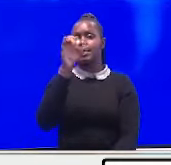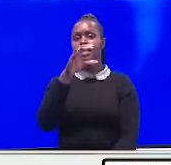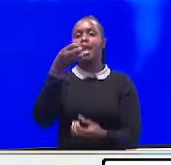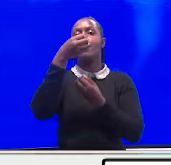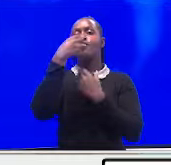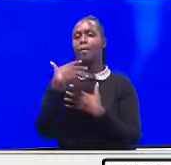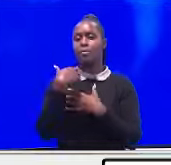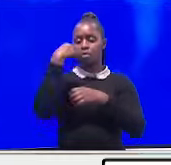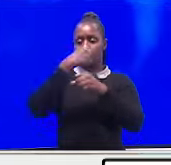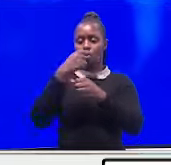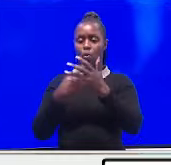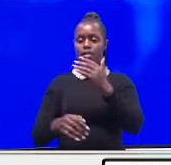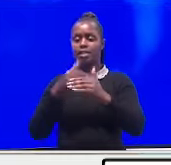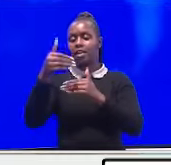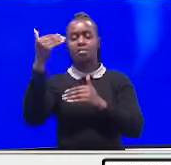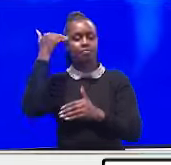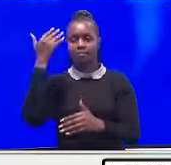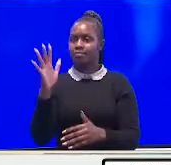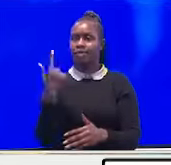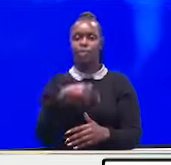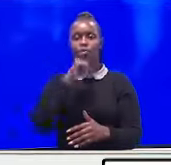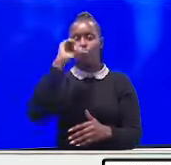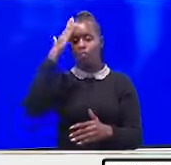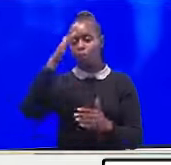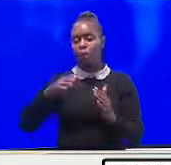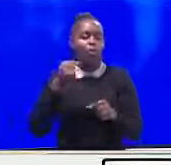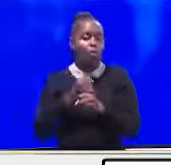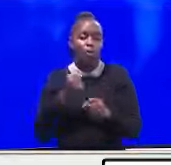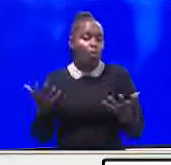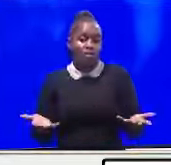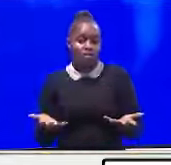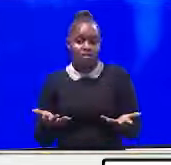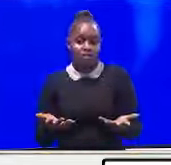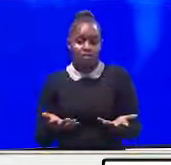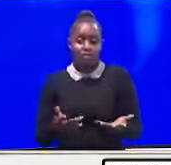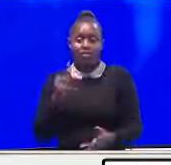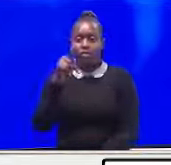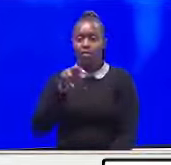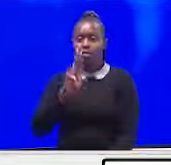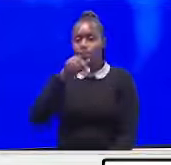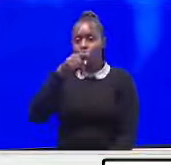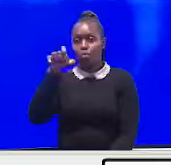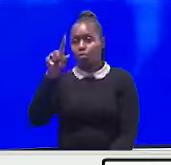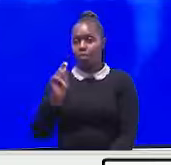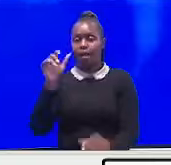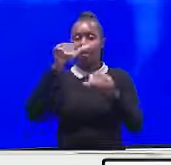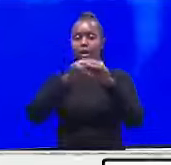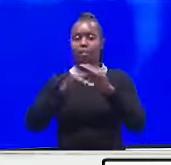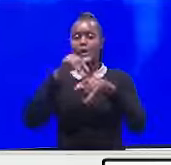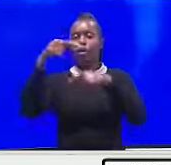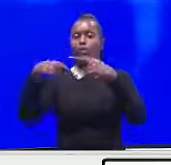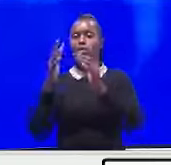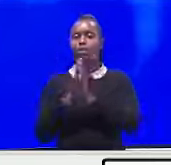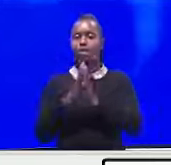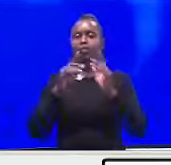what to do, hatujui tunafanya nini, we are just here. On the other hand, KUPPET members proceeded with their strike today to